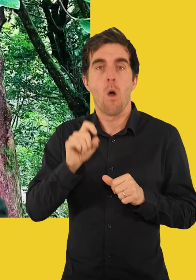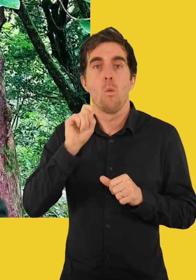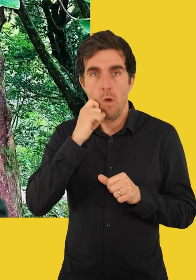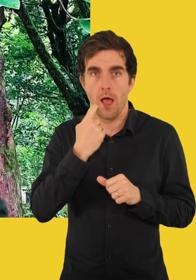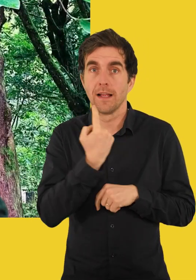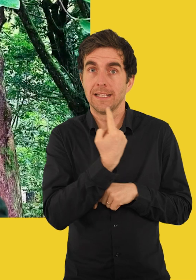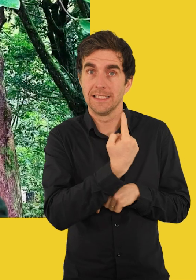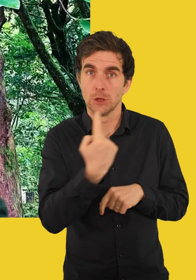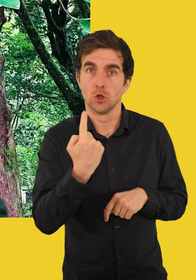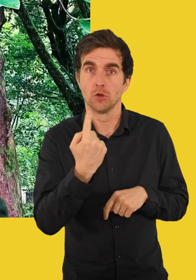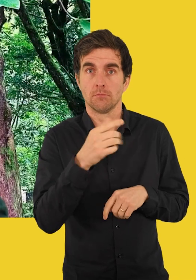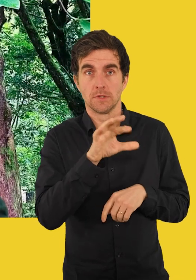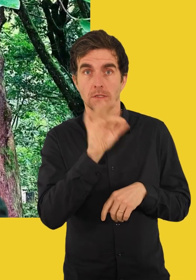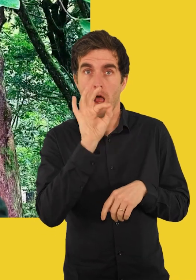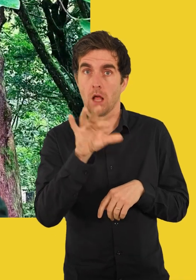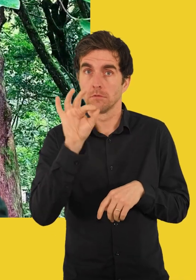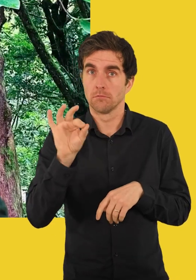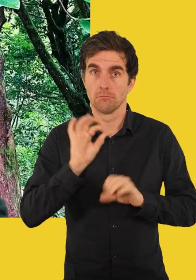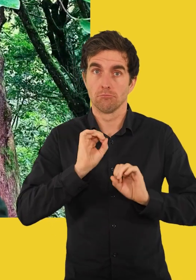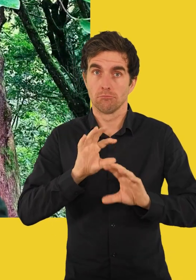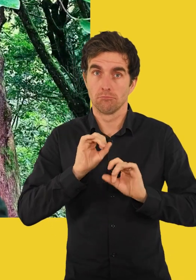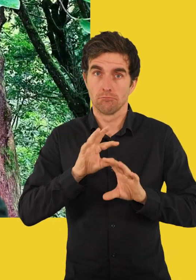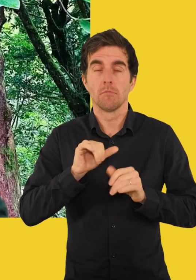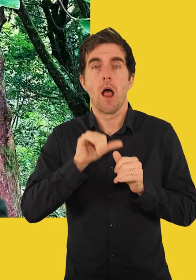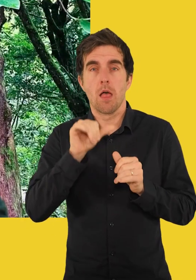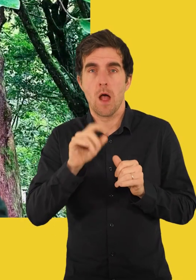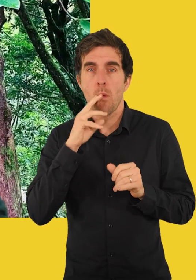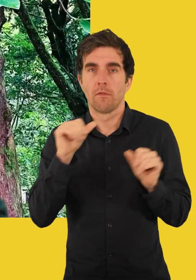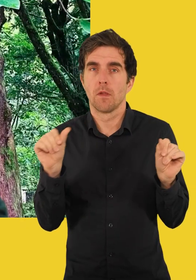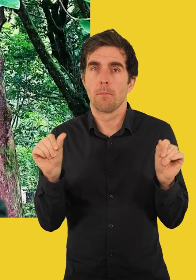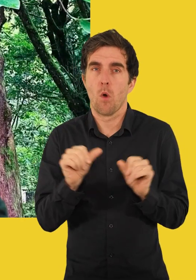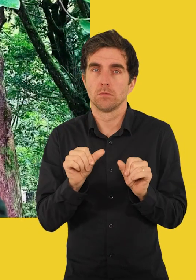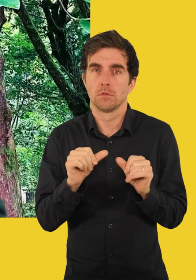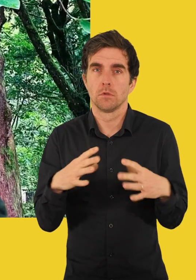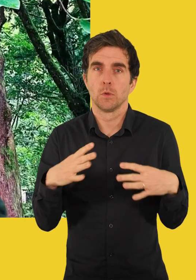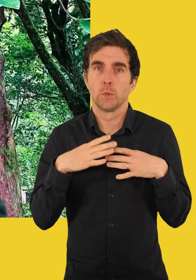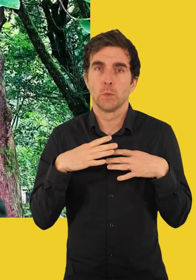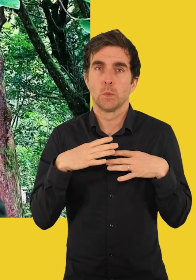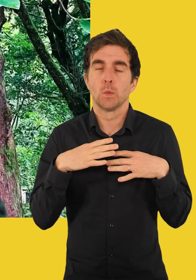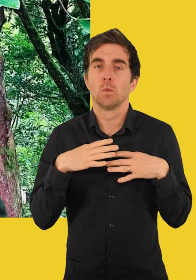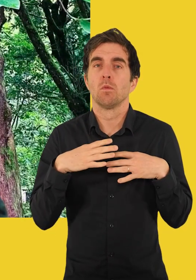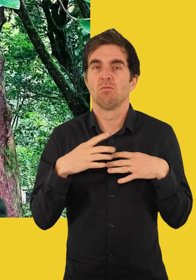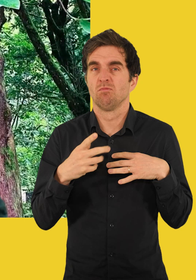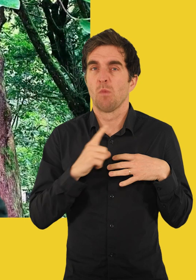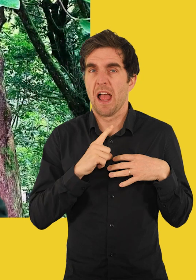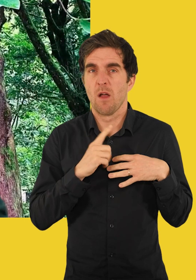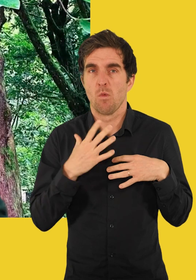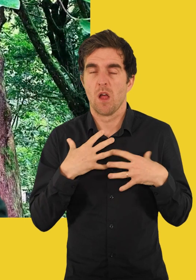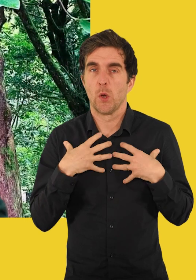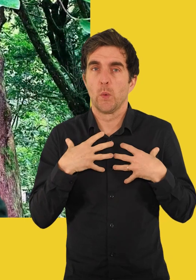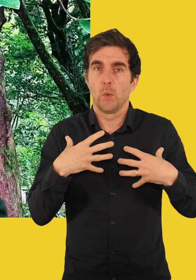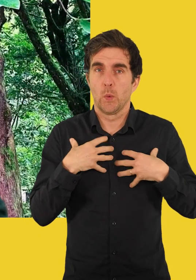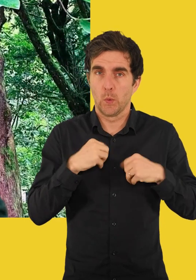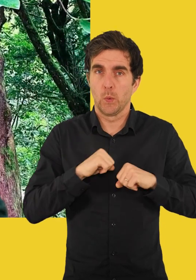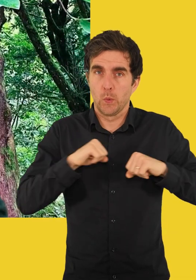We're going to hear from each guest, and then we'll have a short pause for breath,